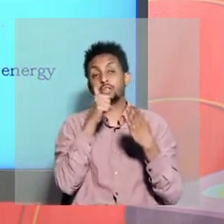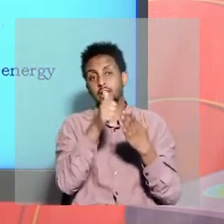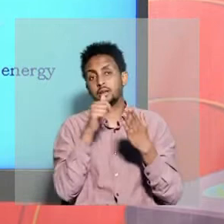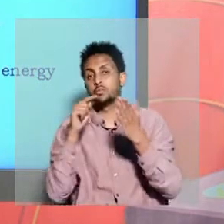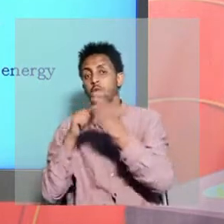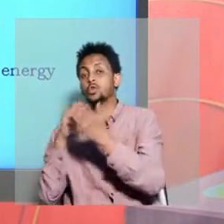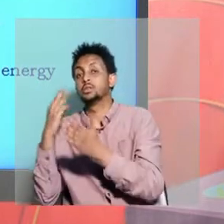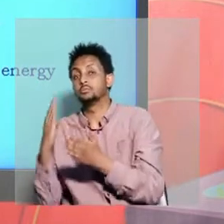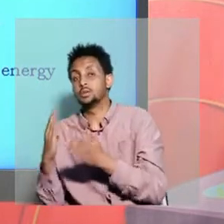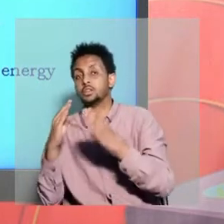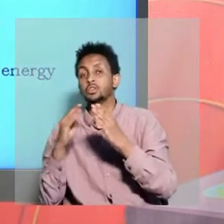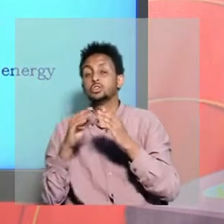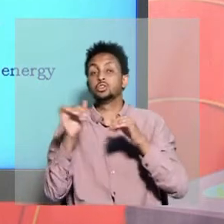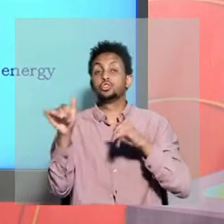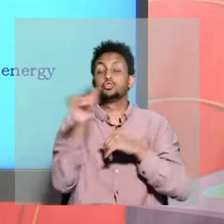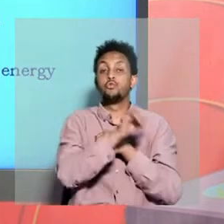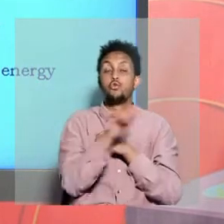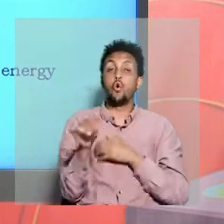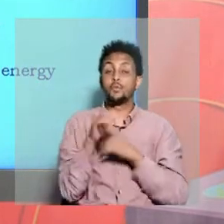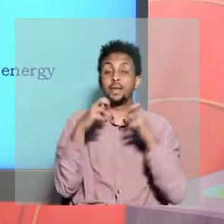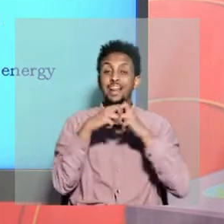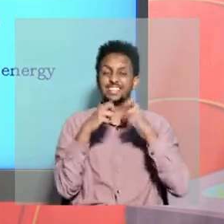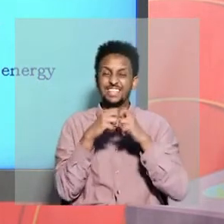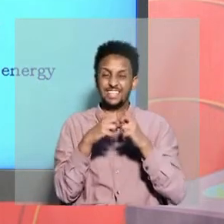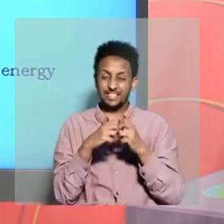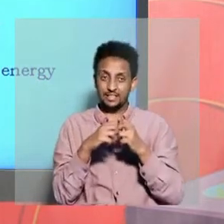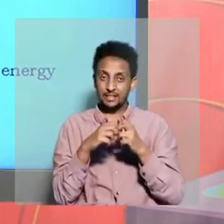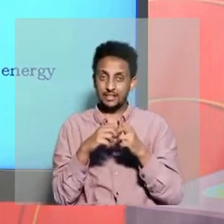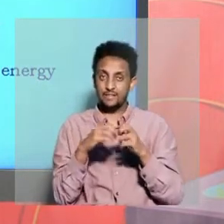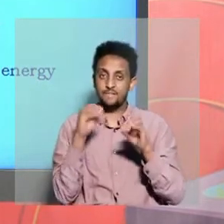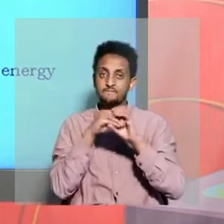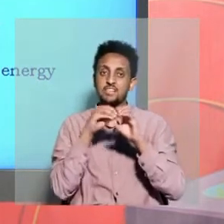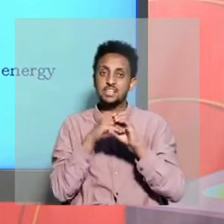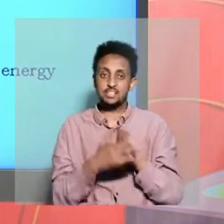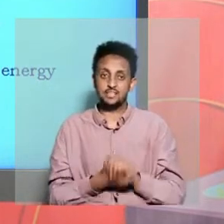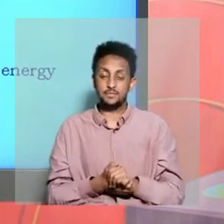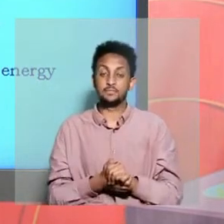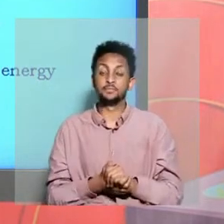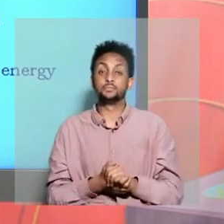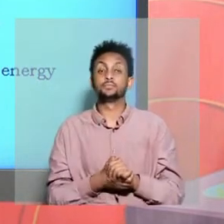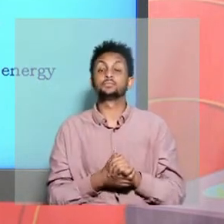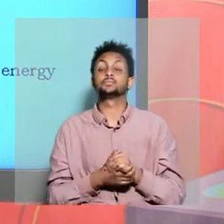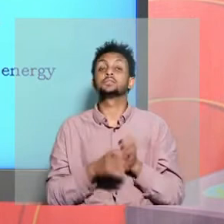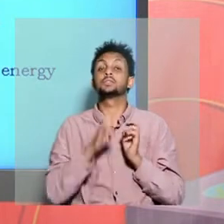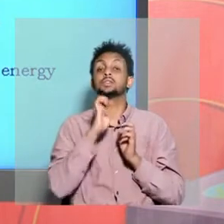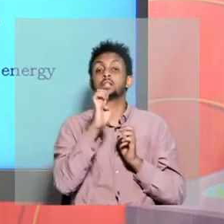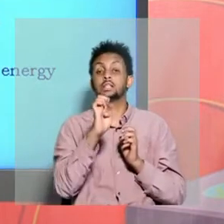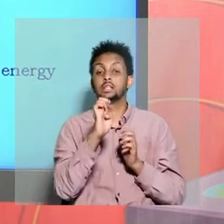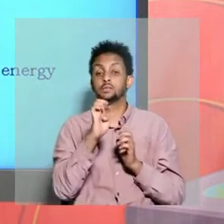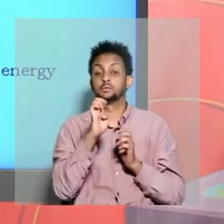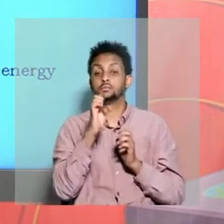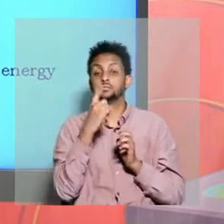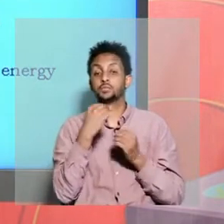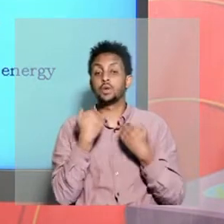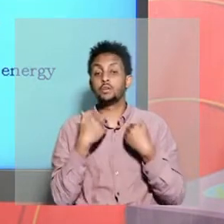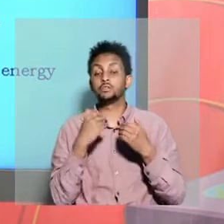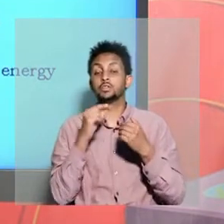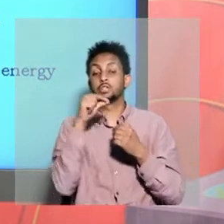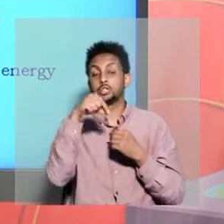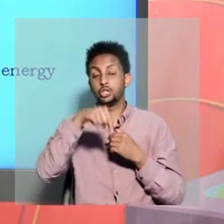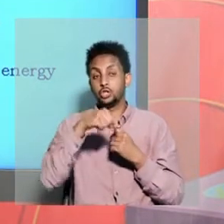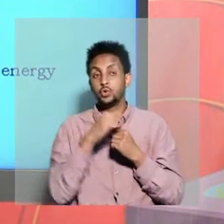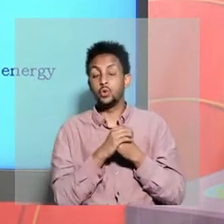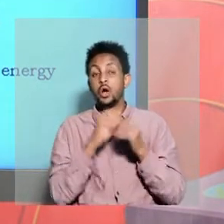point B in a uniform electric field here, and this uniform electric field E, and here you have Q,